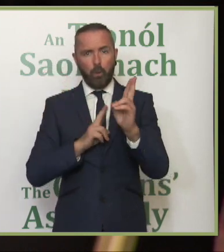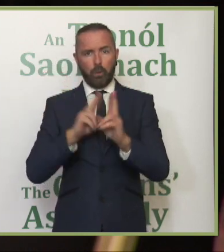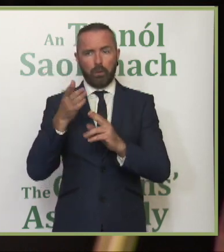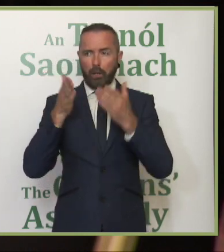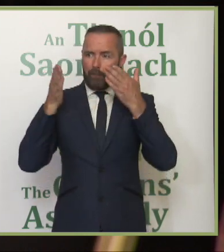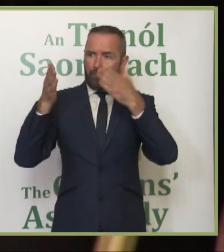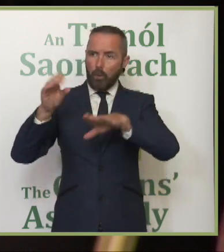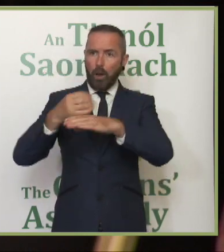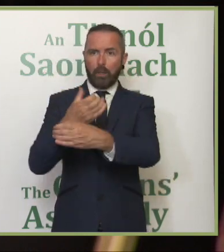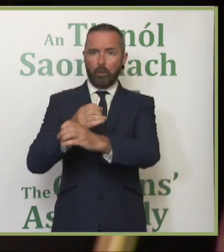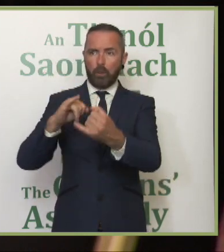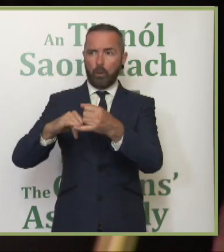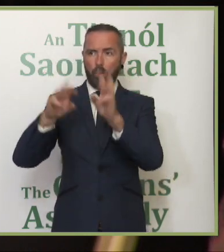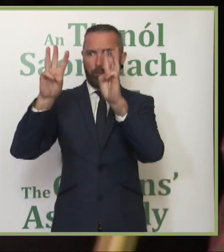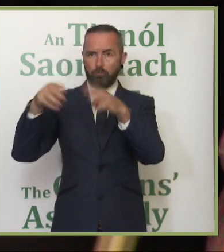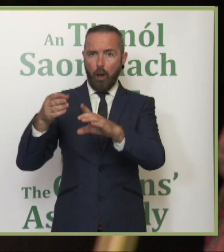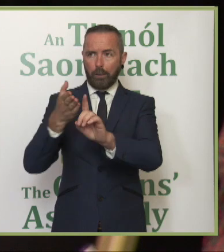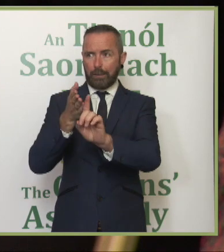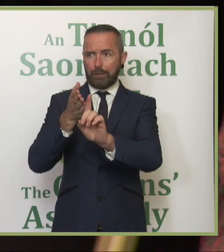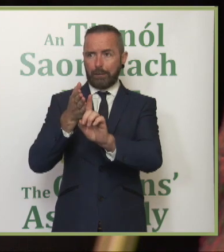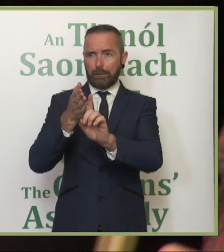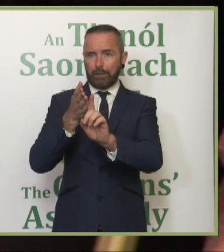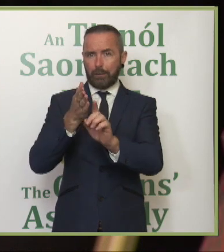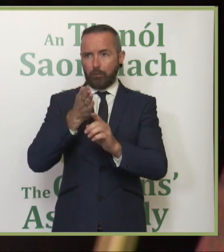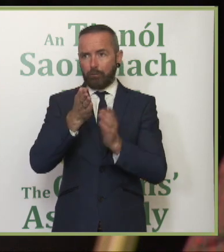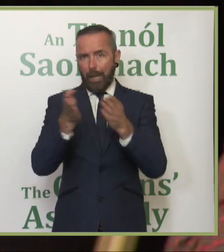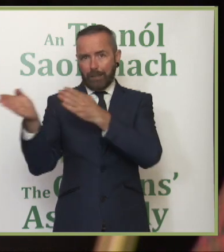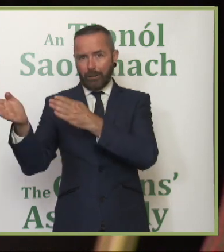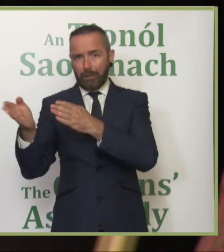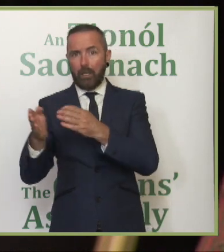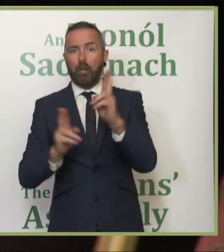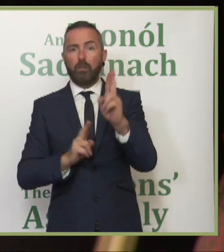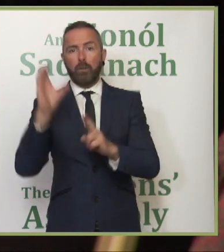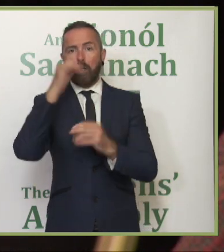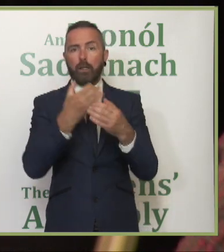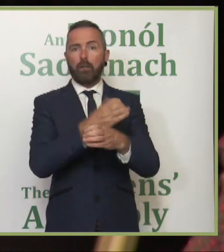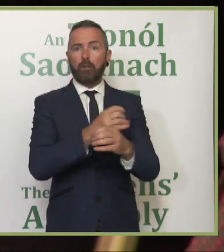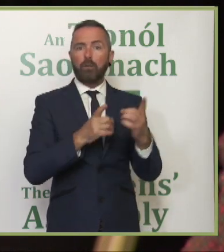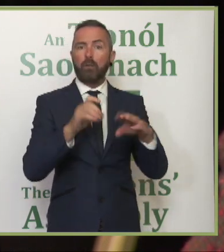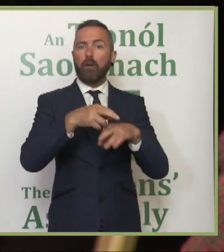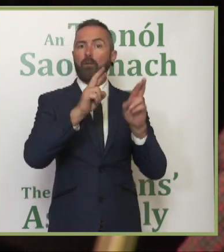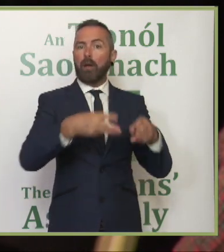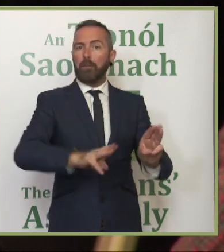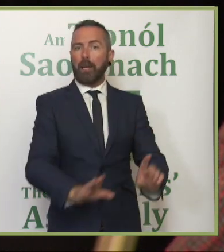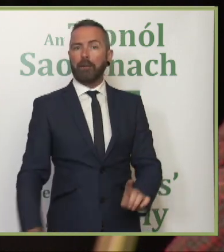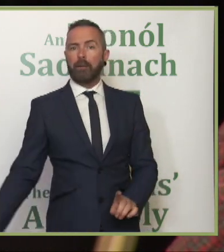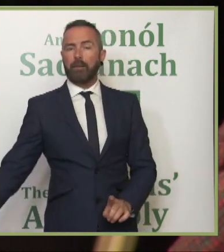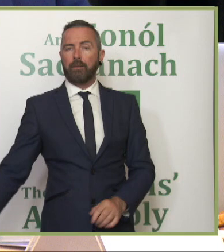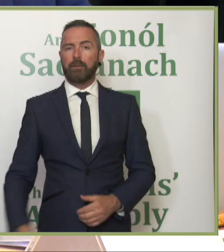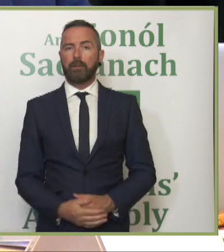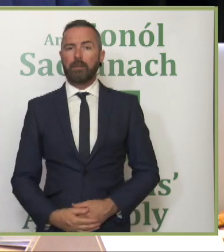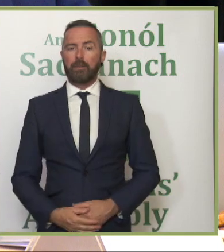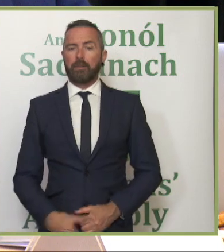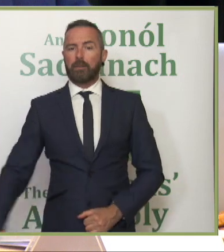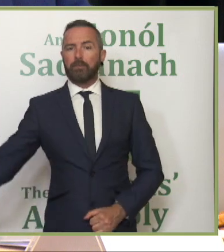that are going the wrong direction. We should be looking at countries that are going the right direction in terms of prevention. So thank you. Do you want to come in on that? Or? Thank